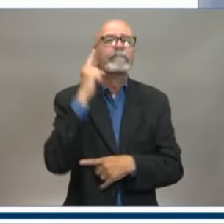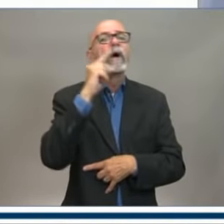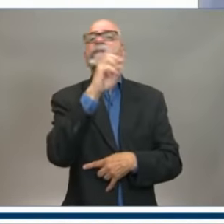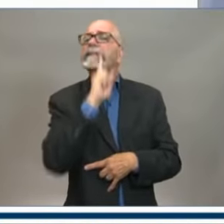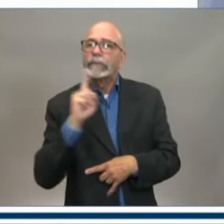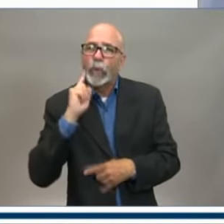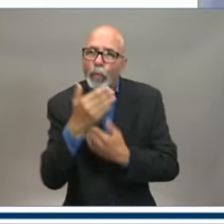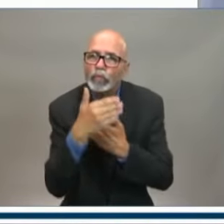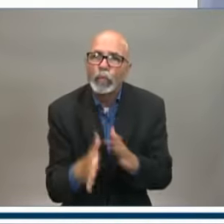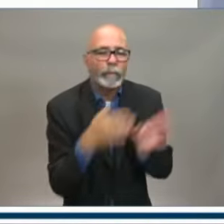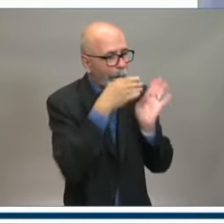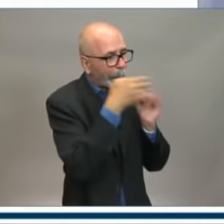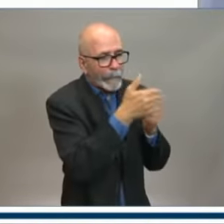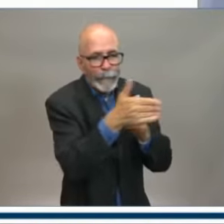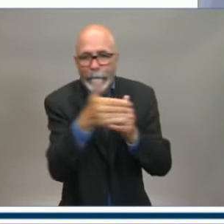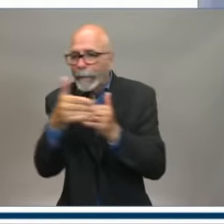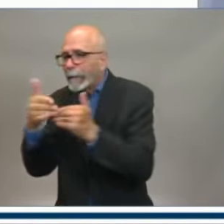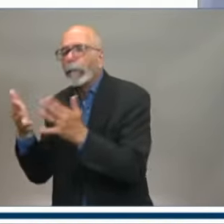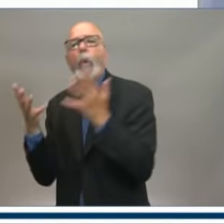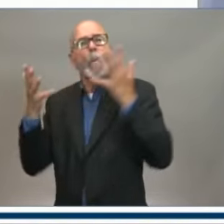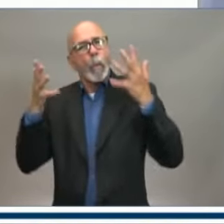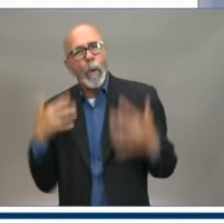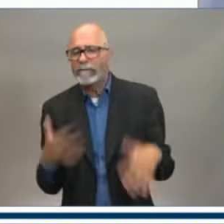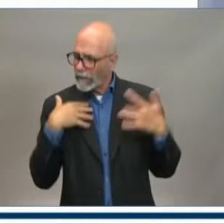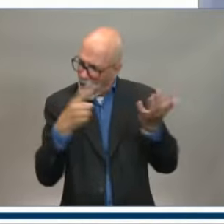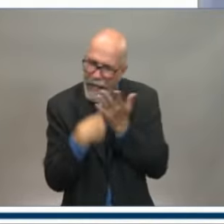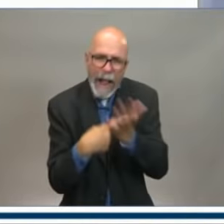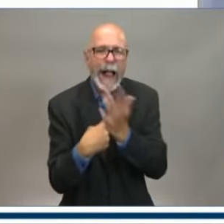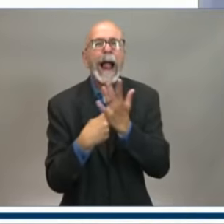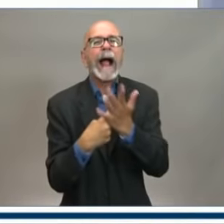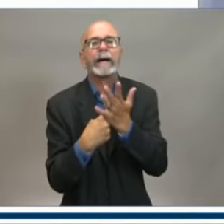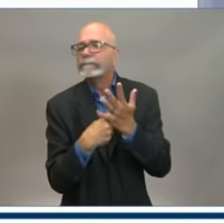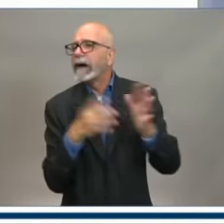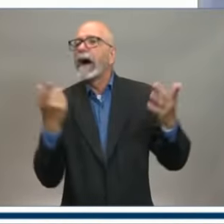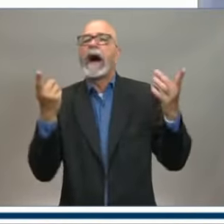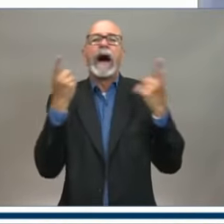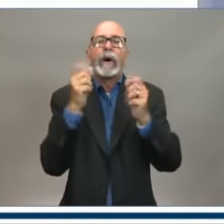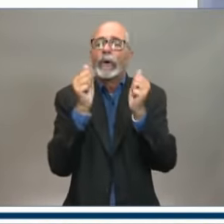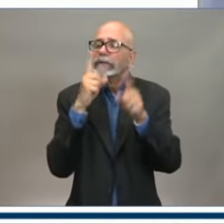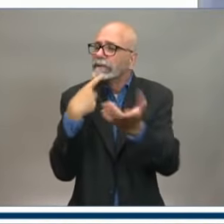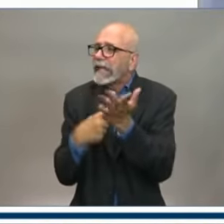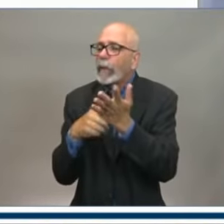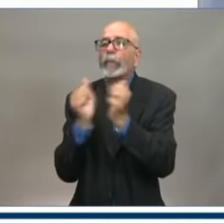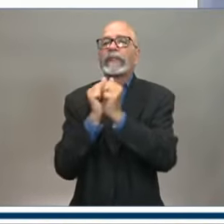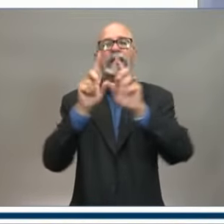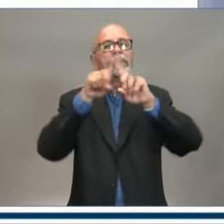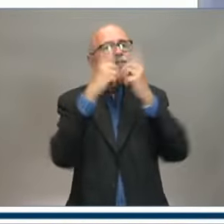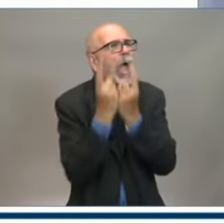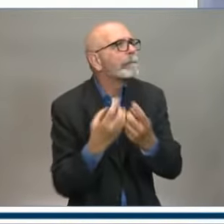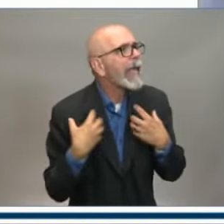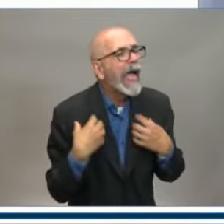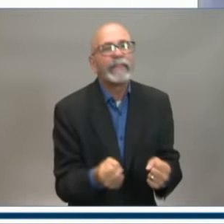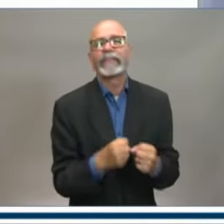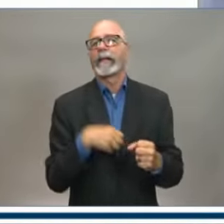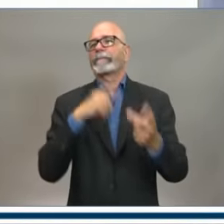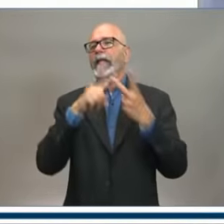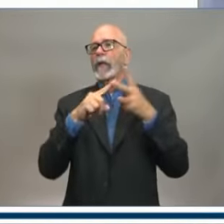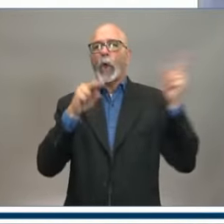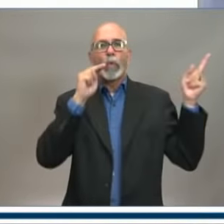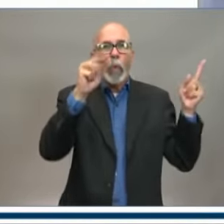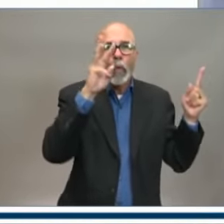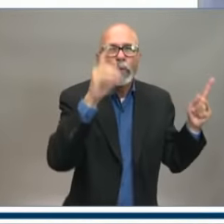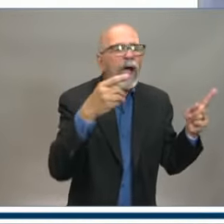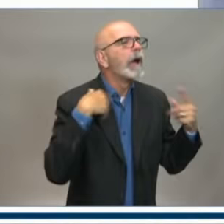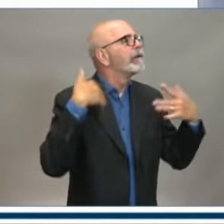There was a number of conversations between the Department of Health and Northwood, and they'll still be ongoing. And of course, we'll work